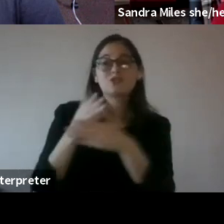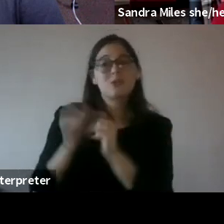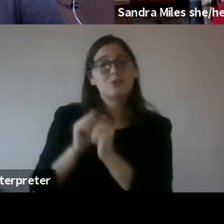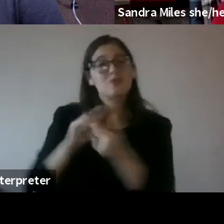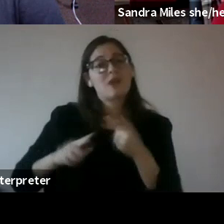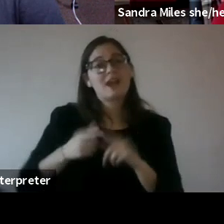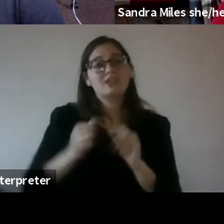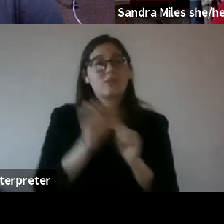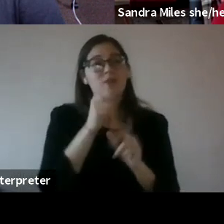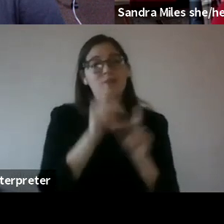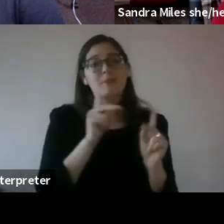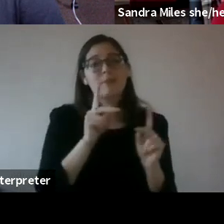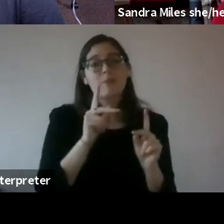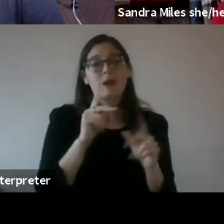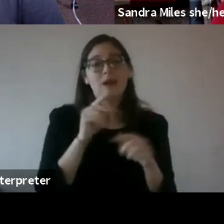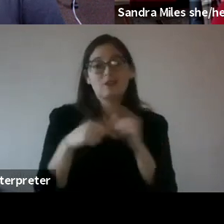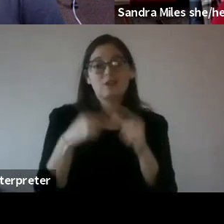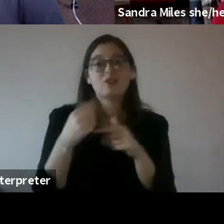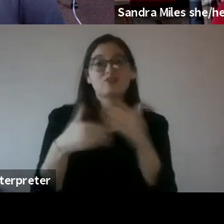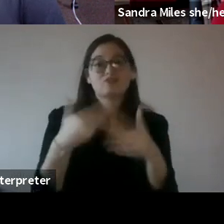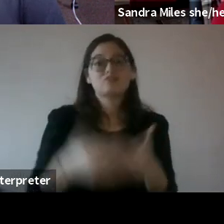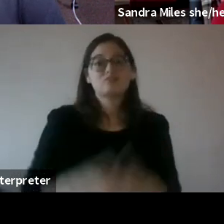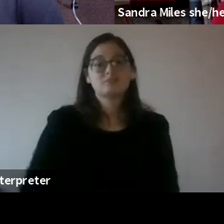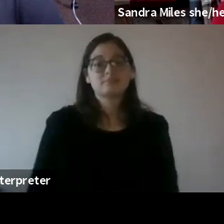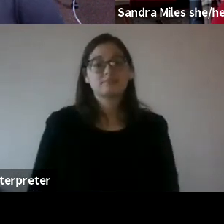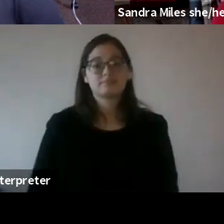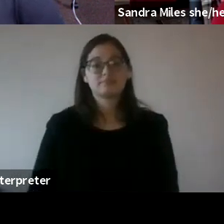other people in generations to come.